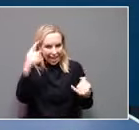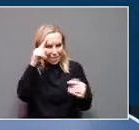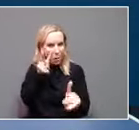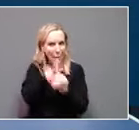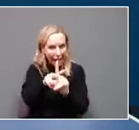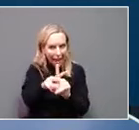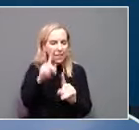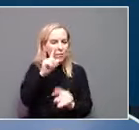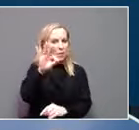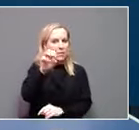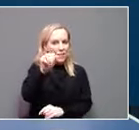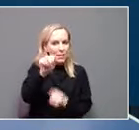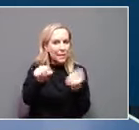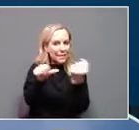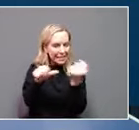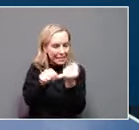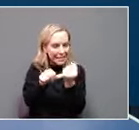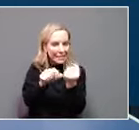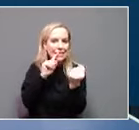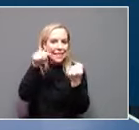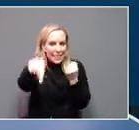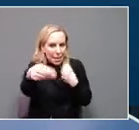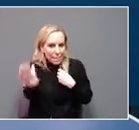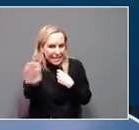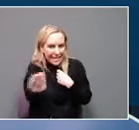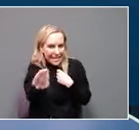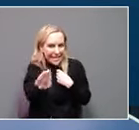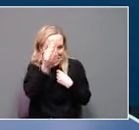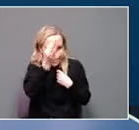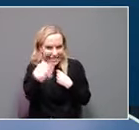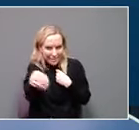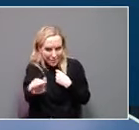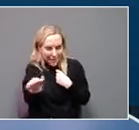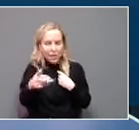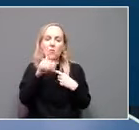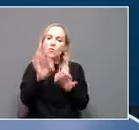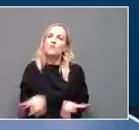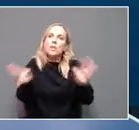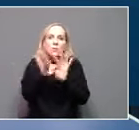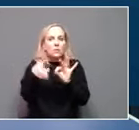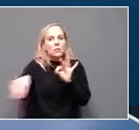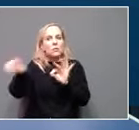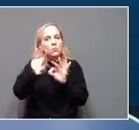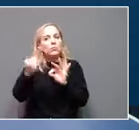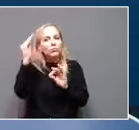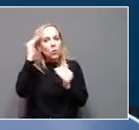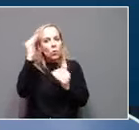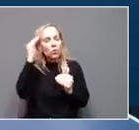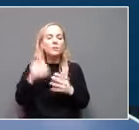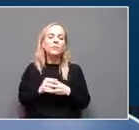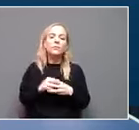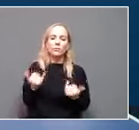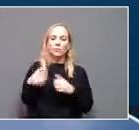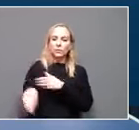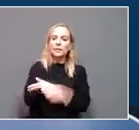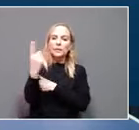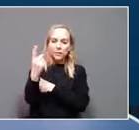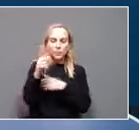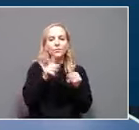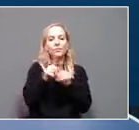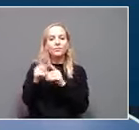FEMA assistance is Monday. Very critical for folks to know. As of today, we've also now